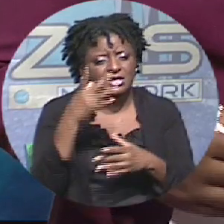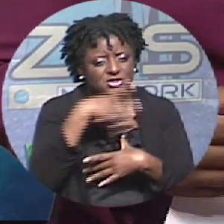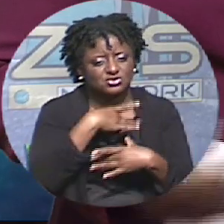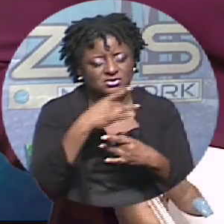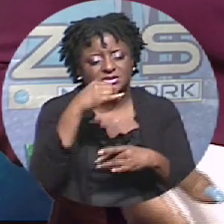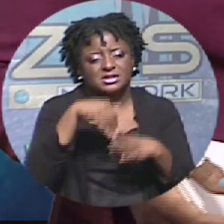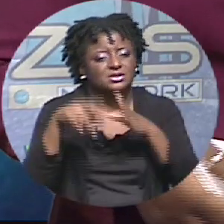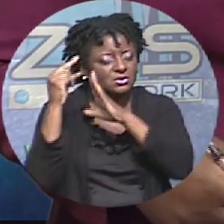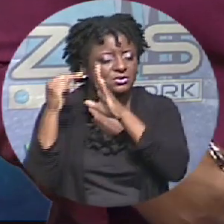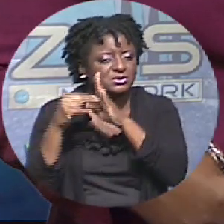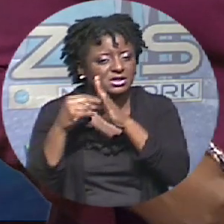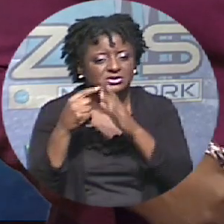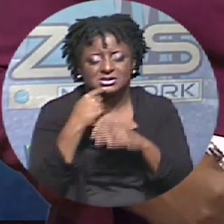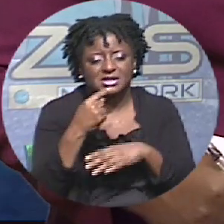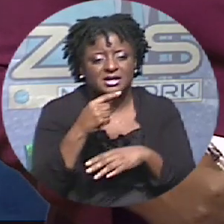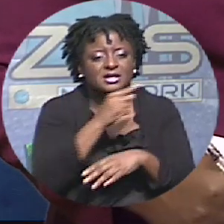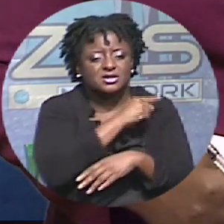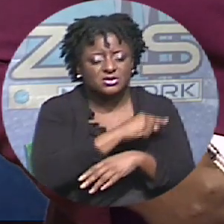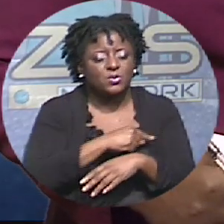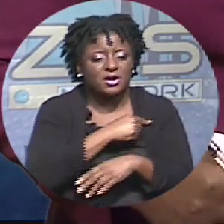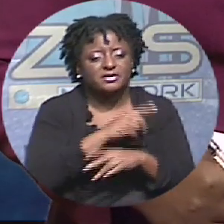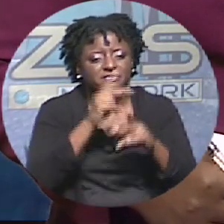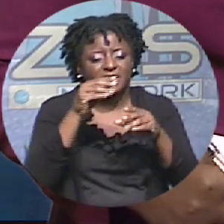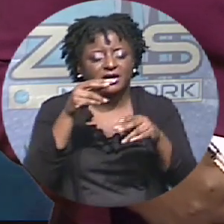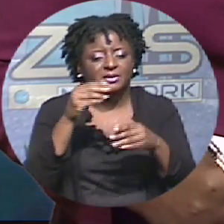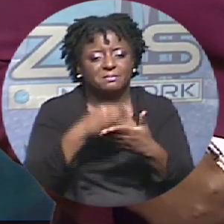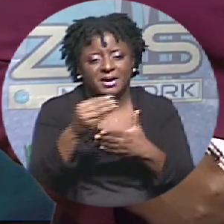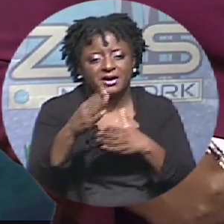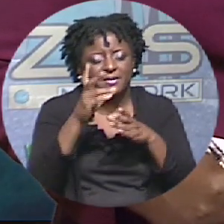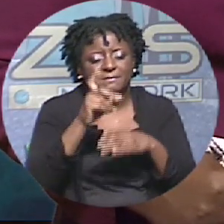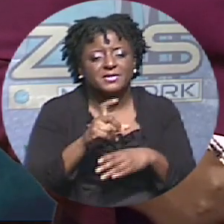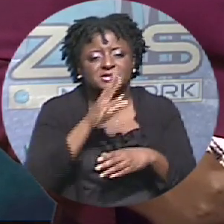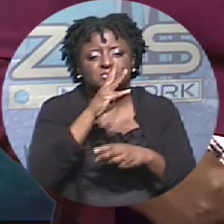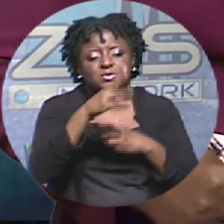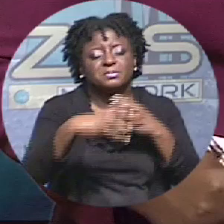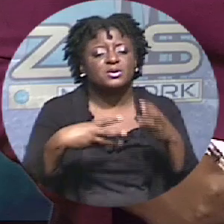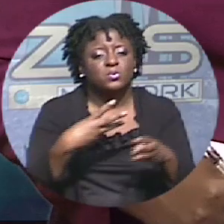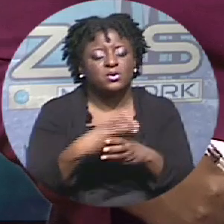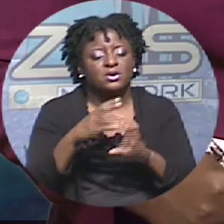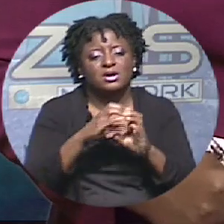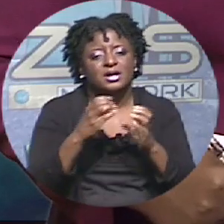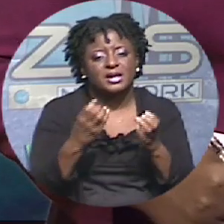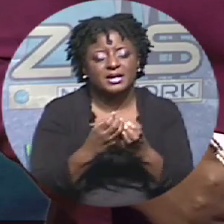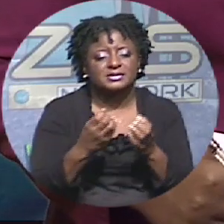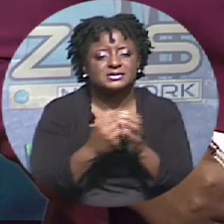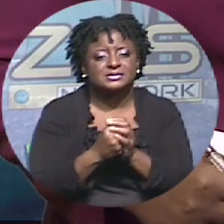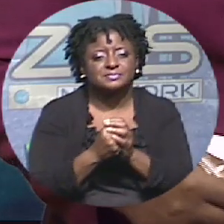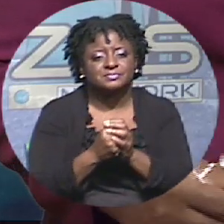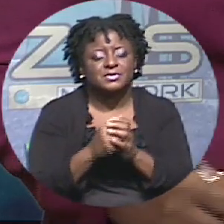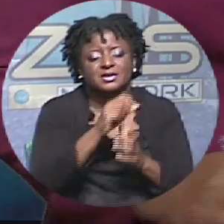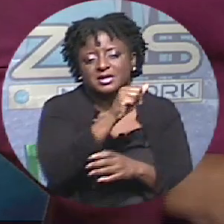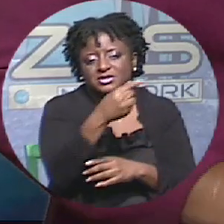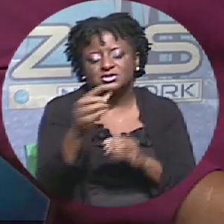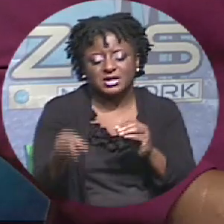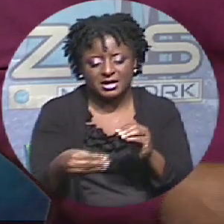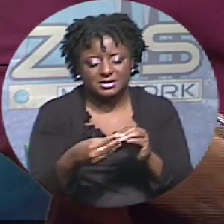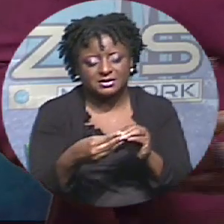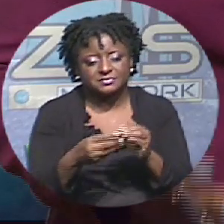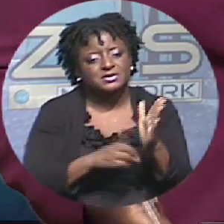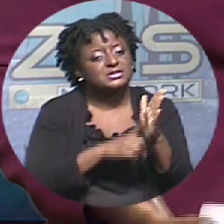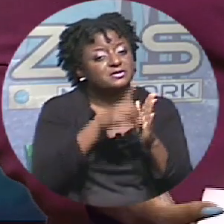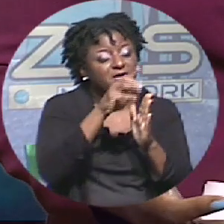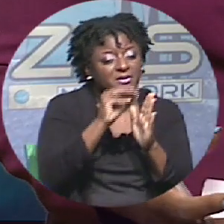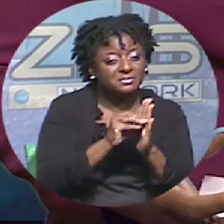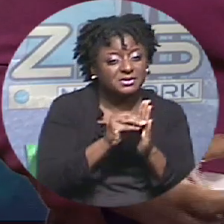to be world-class and that Prime Minister the Right Honorable Perry Christie would be the lead spokesperson on that issue. The Attorney General added these developments are